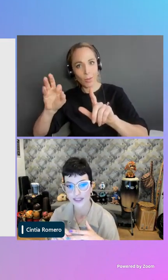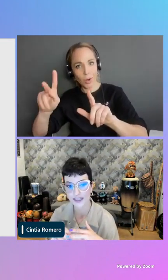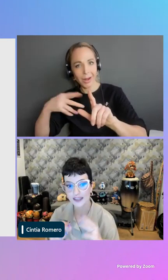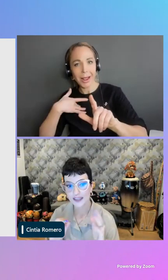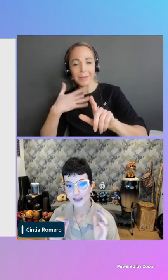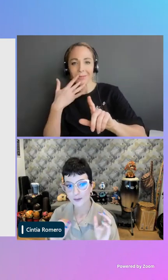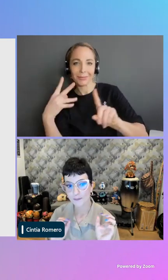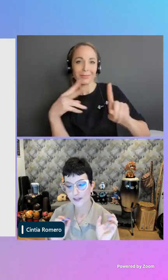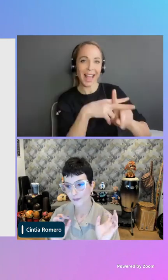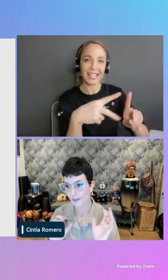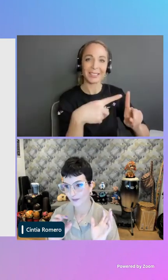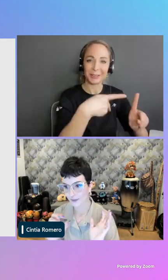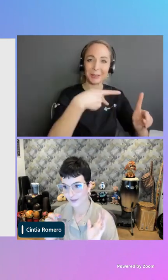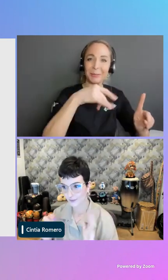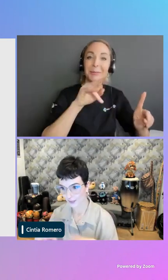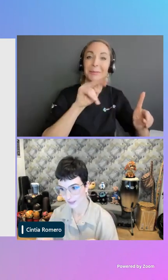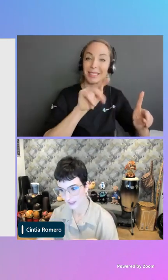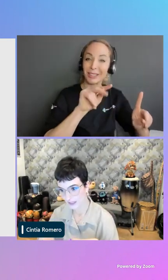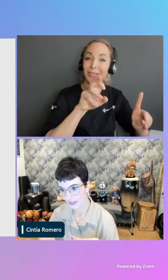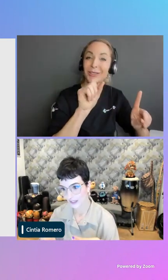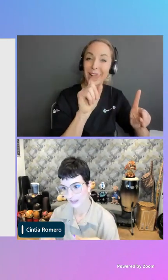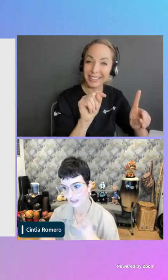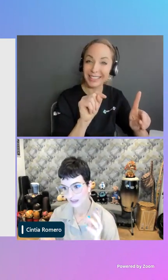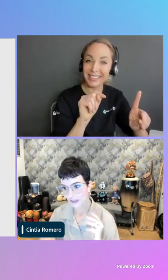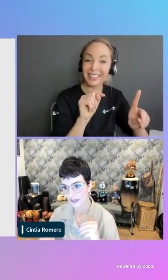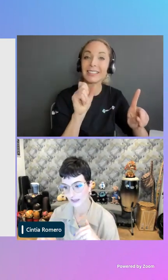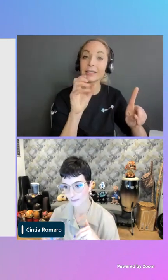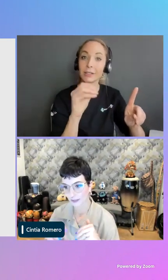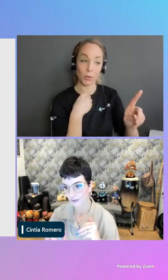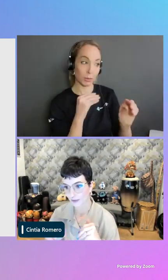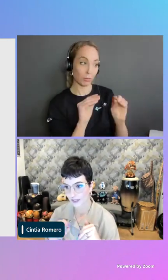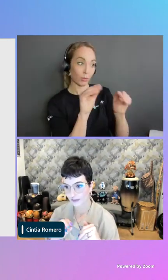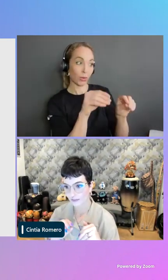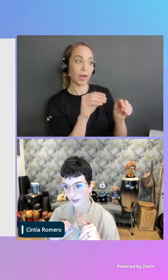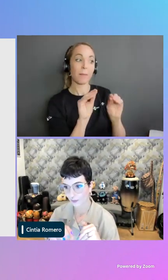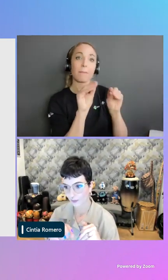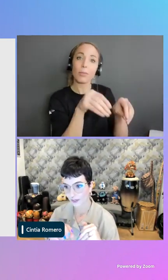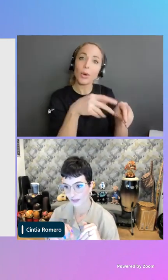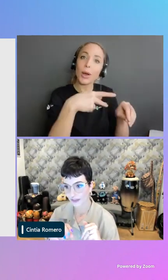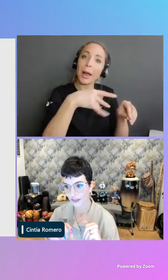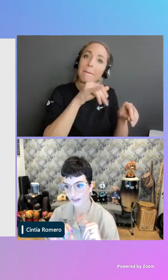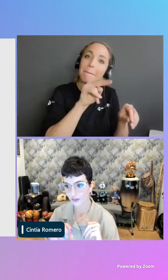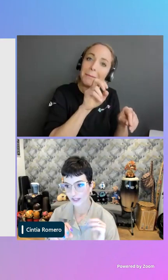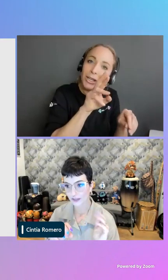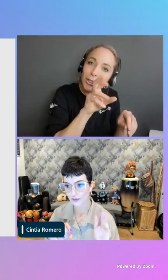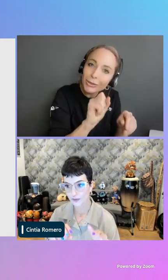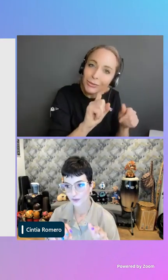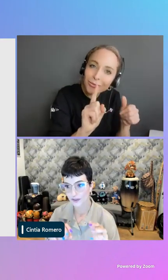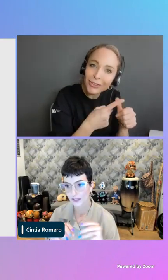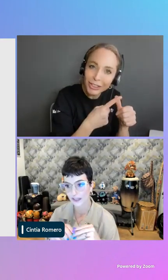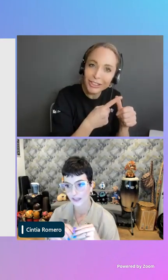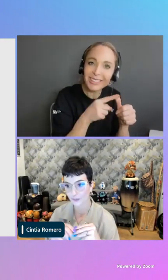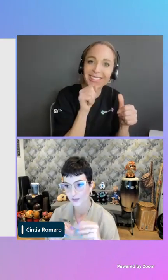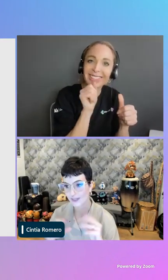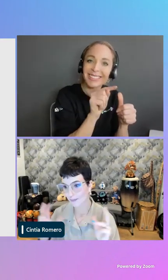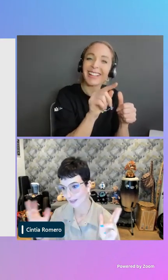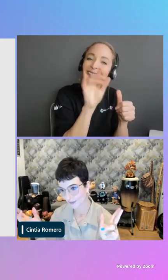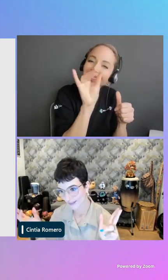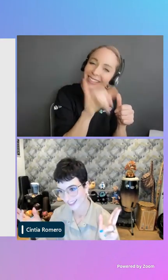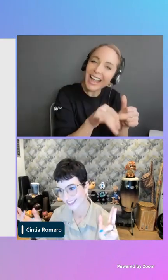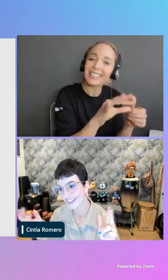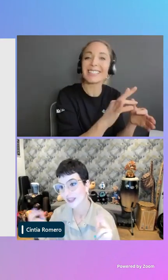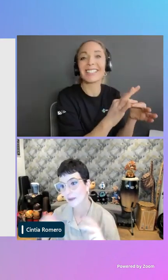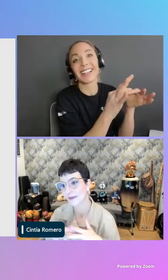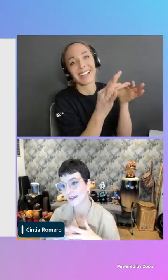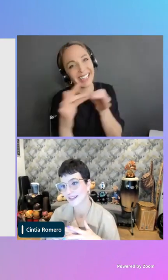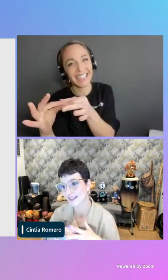when you see put pinners first, it is a Pinterest value that tied to the users. And when we say